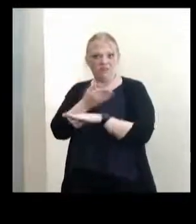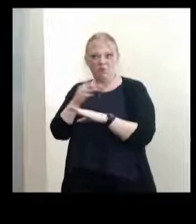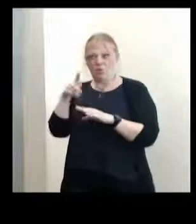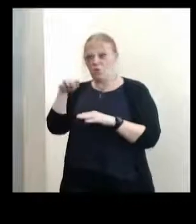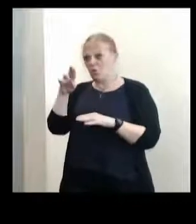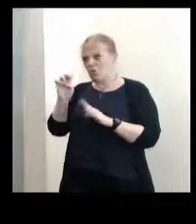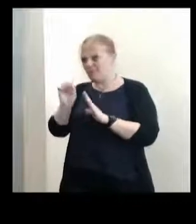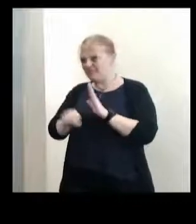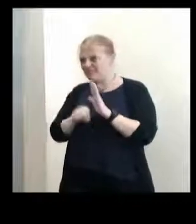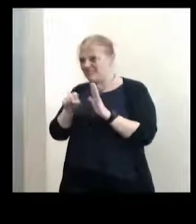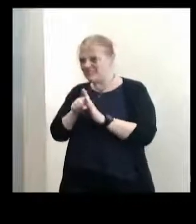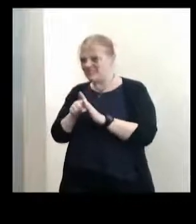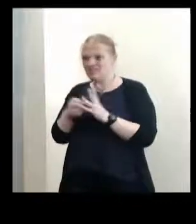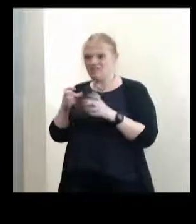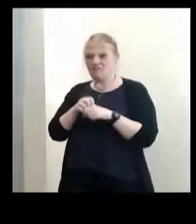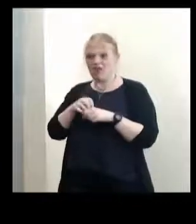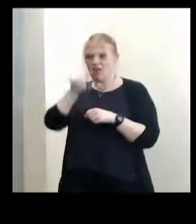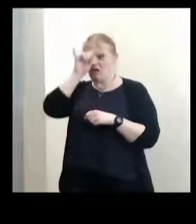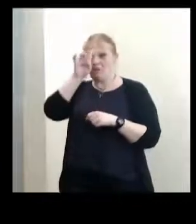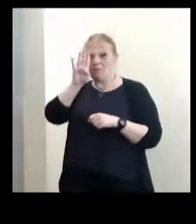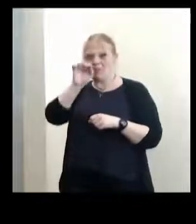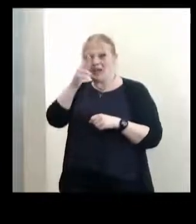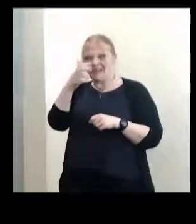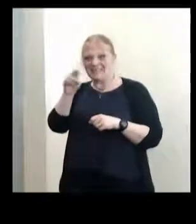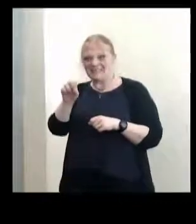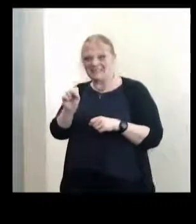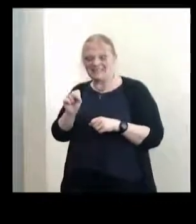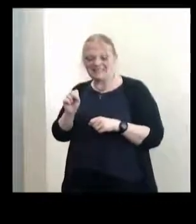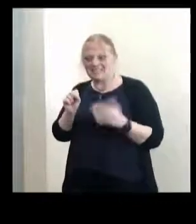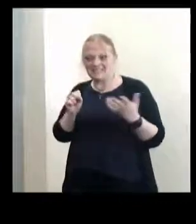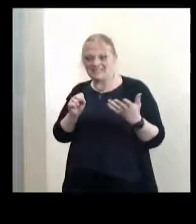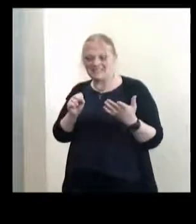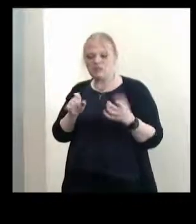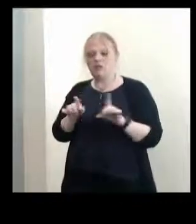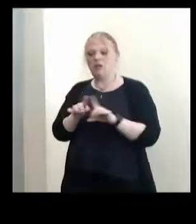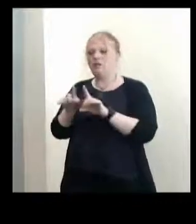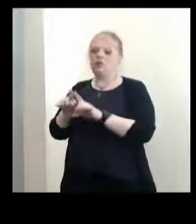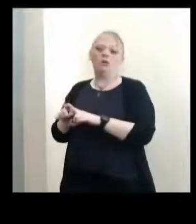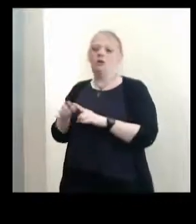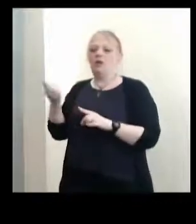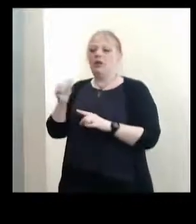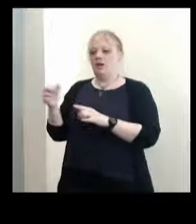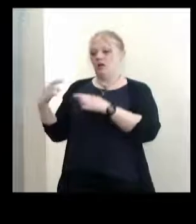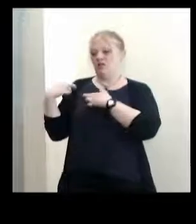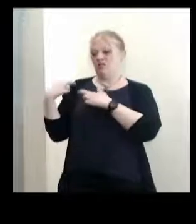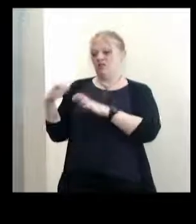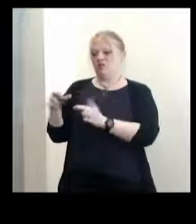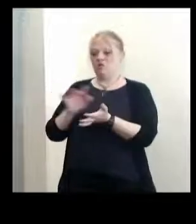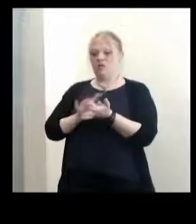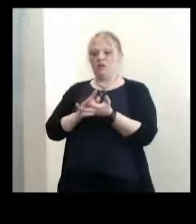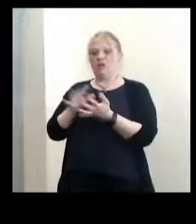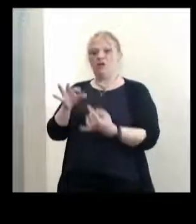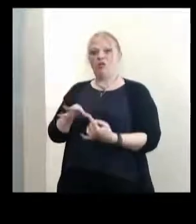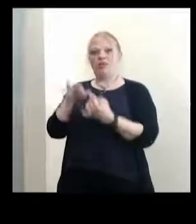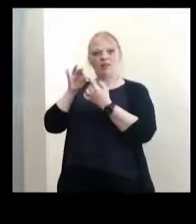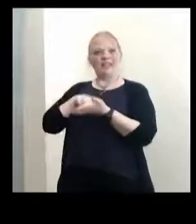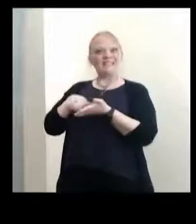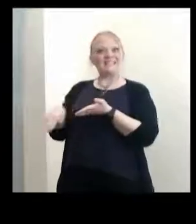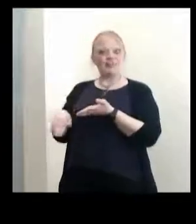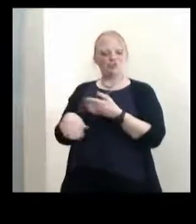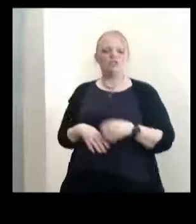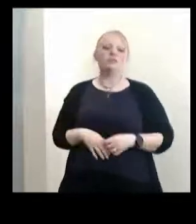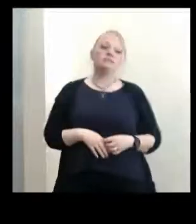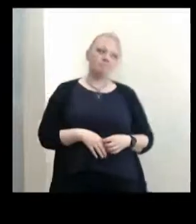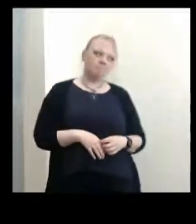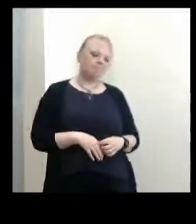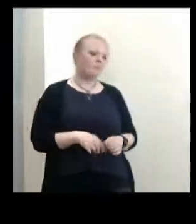preseason? Could that involve the Bisons in any way? And also, would it have any religious or medical exemptions? At this